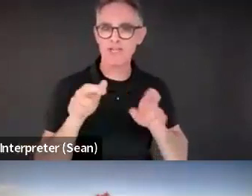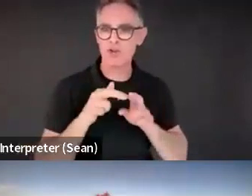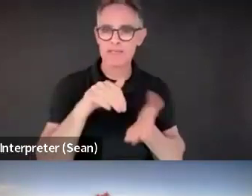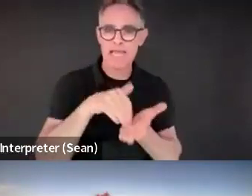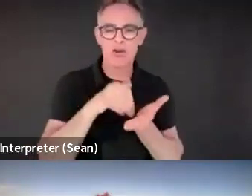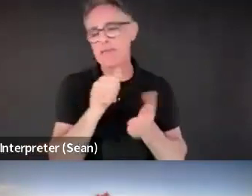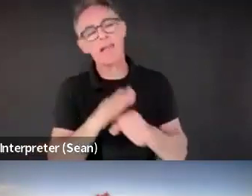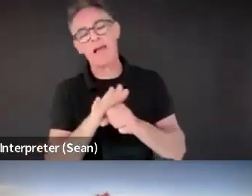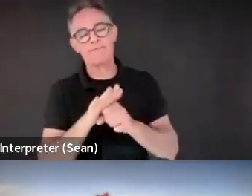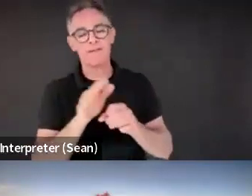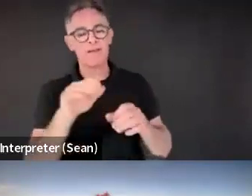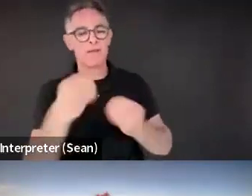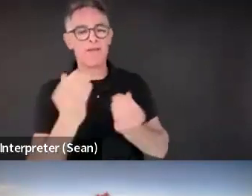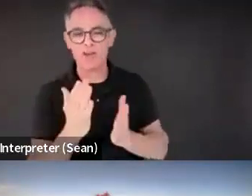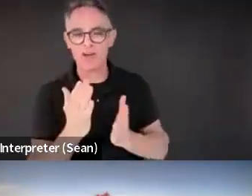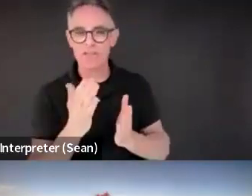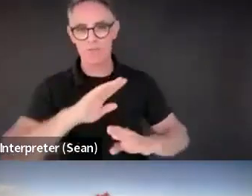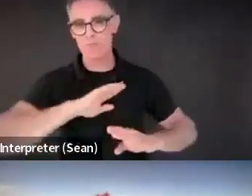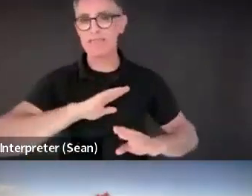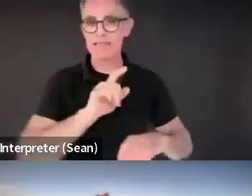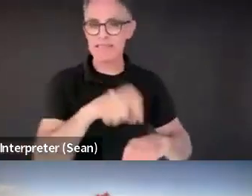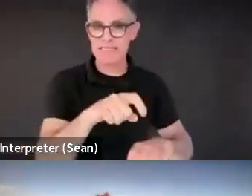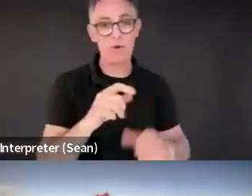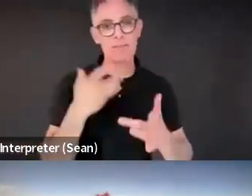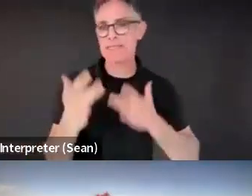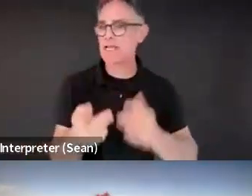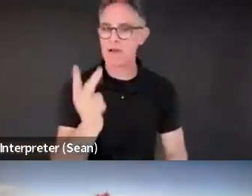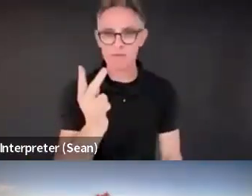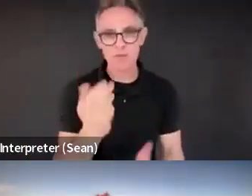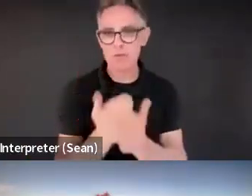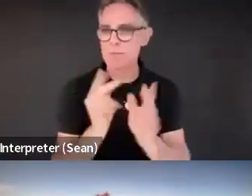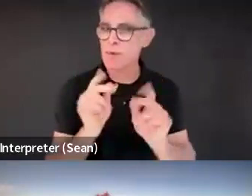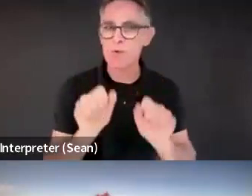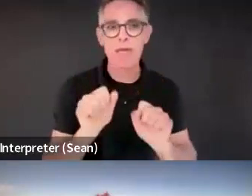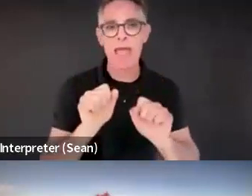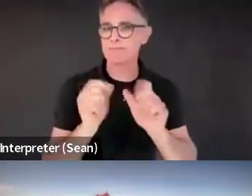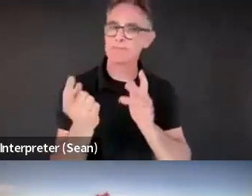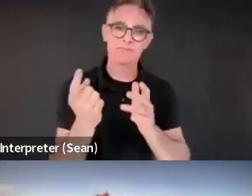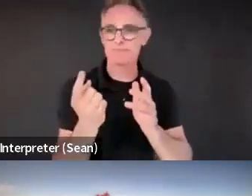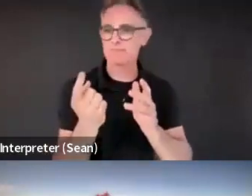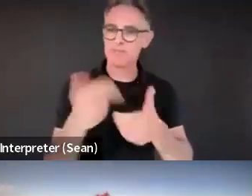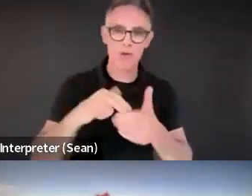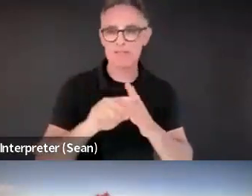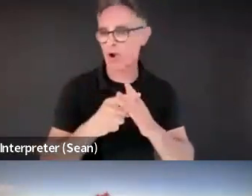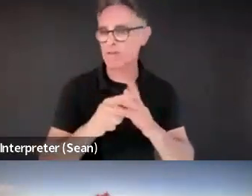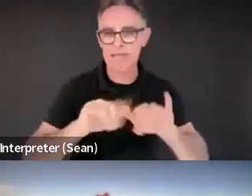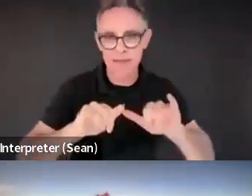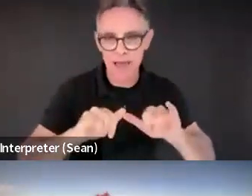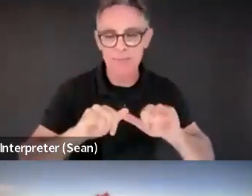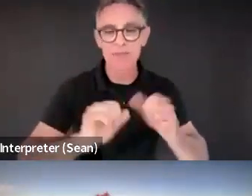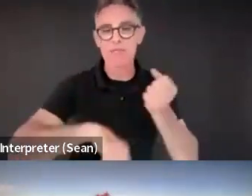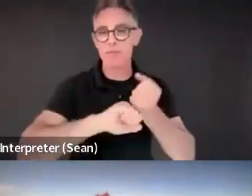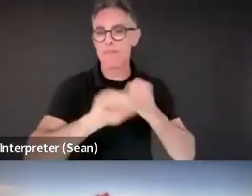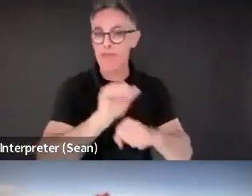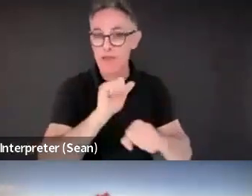providers to meet all of those needs. So very excited to have two individuals that are being able to start at the same time to be able to support these efforts.